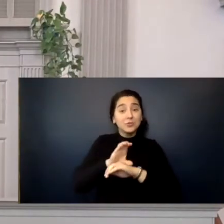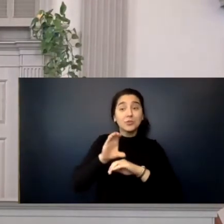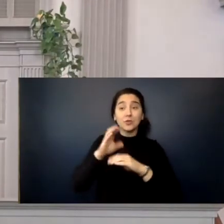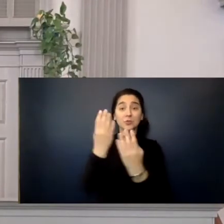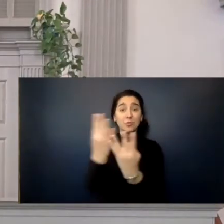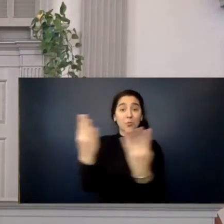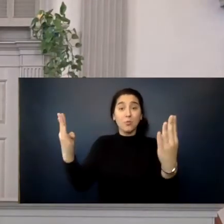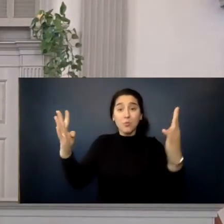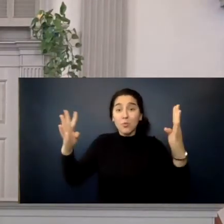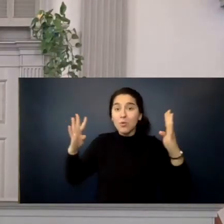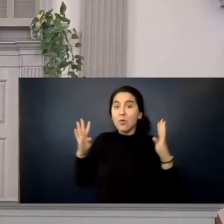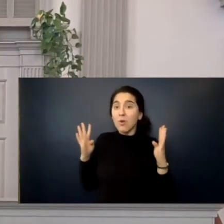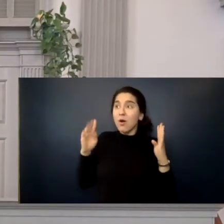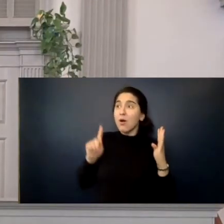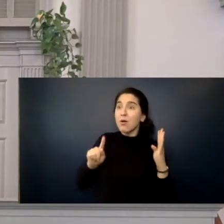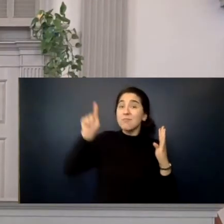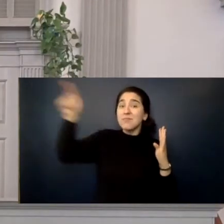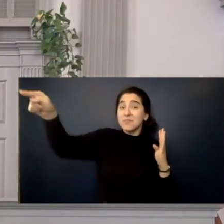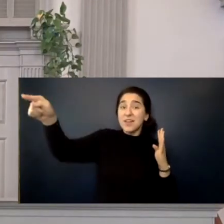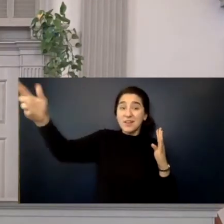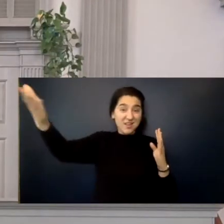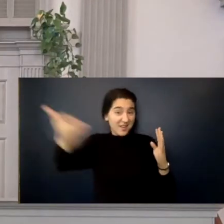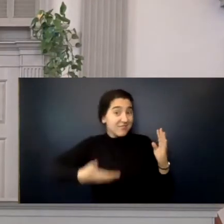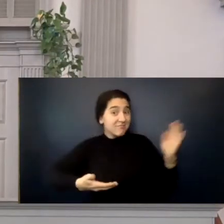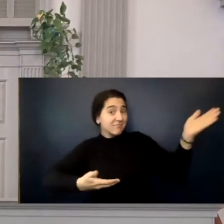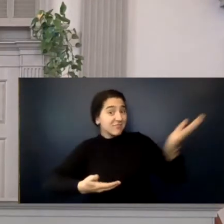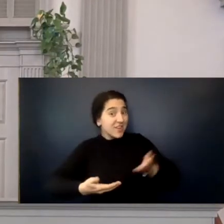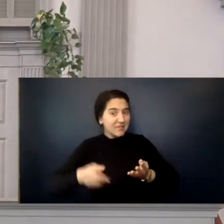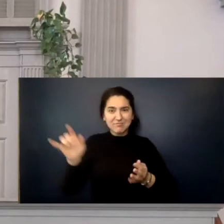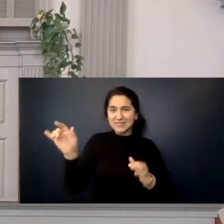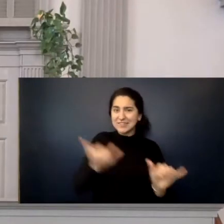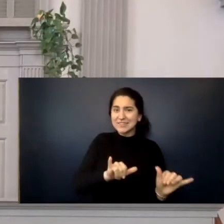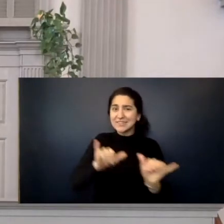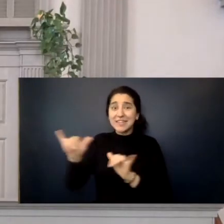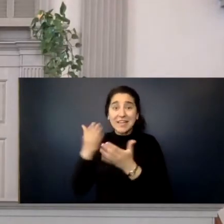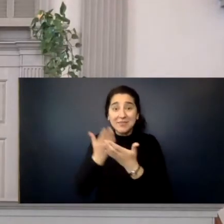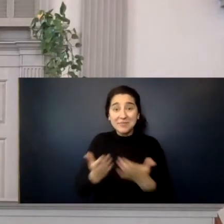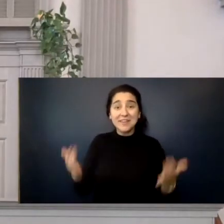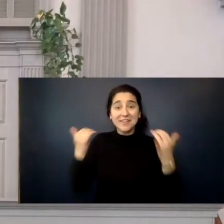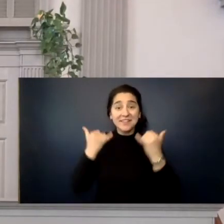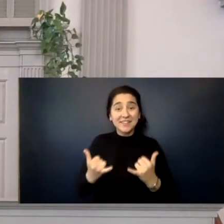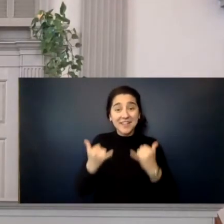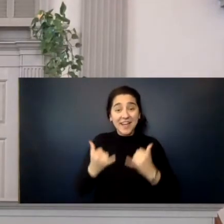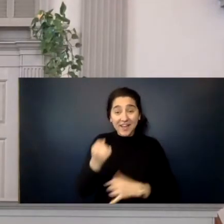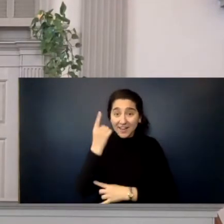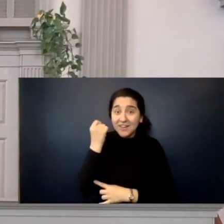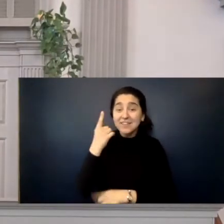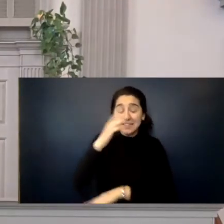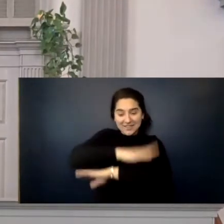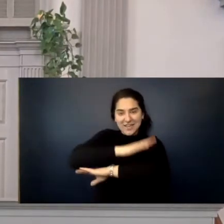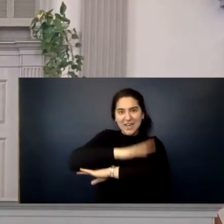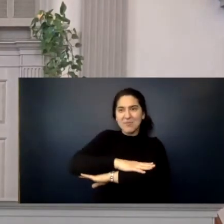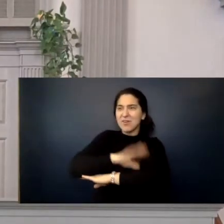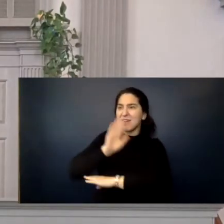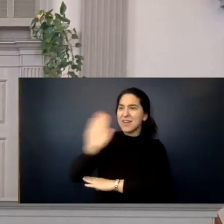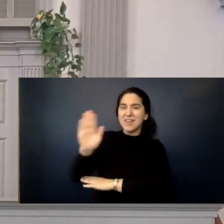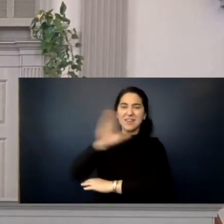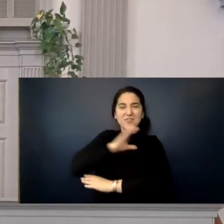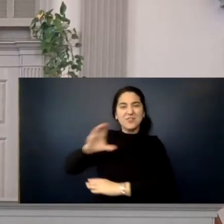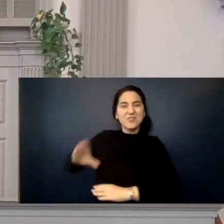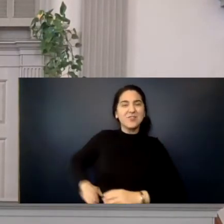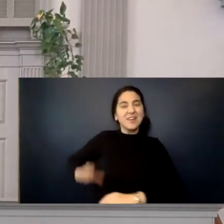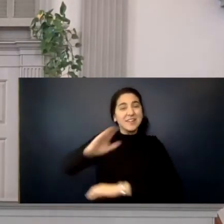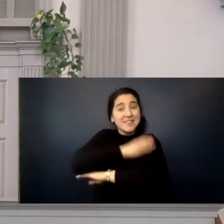The Church Beyond the Walls issues an invitation that we echo here today. This is